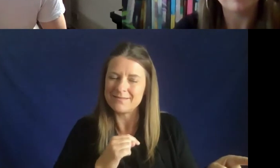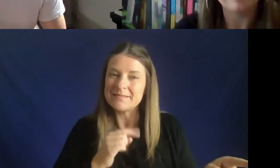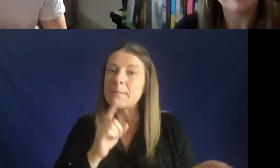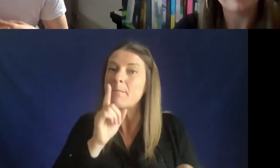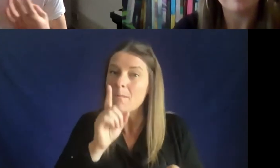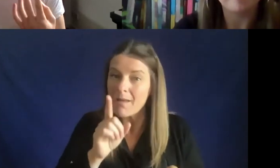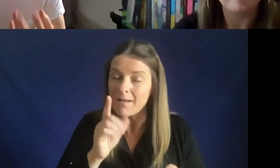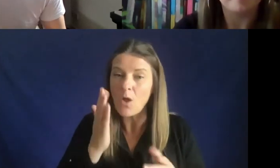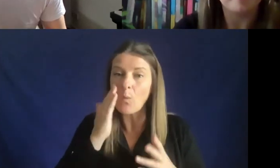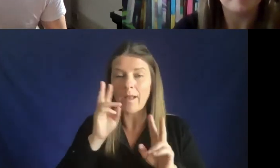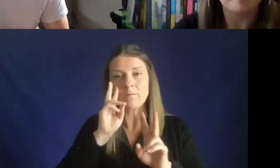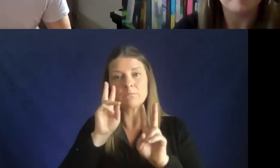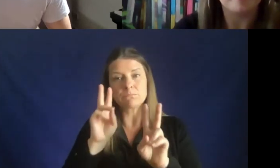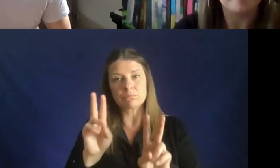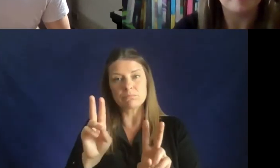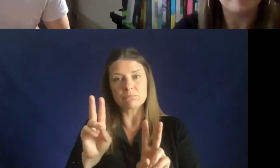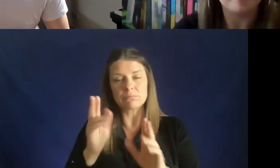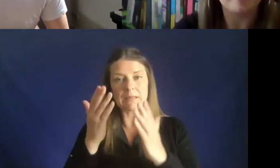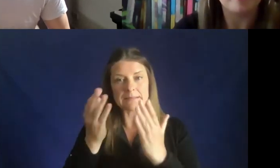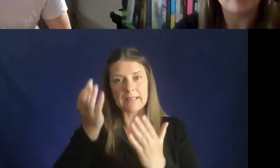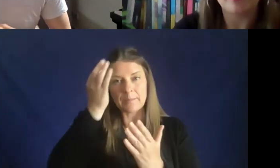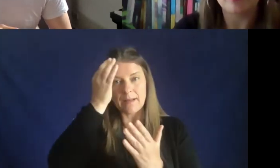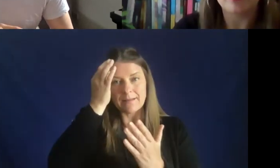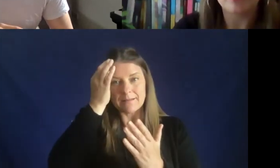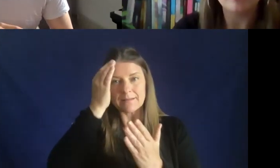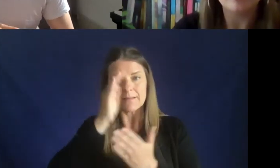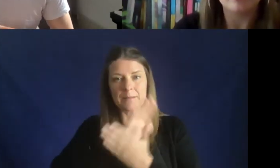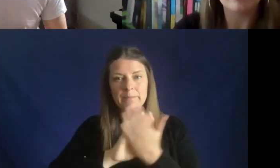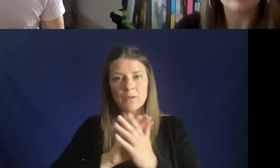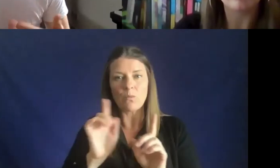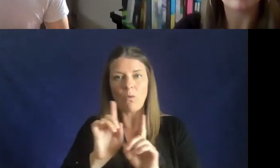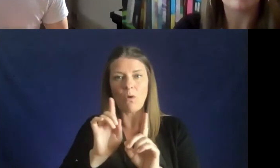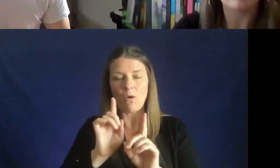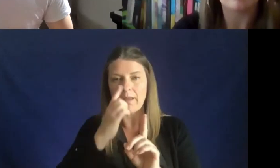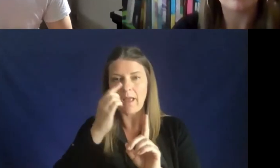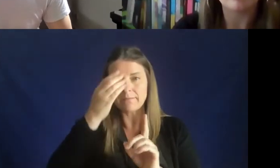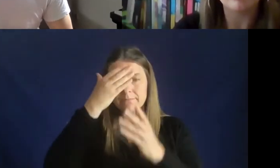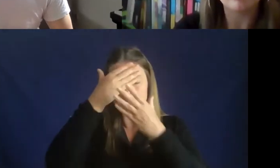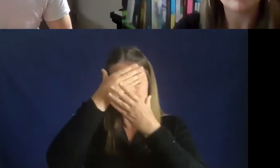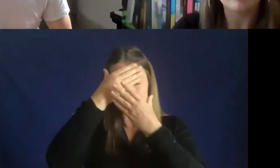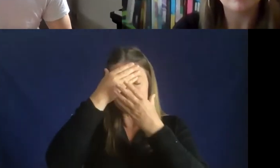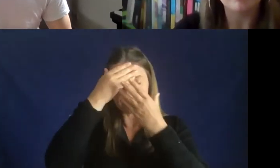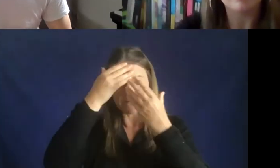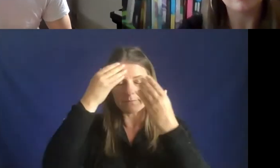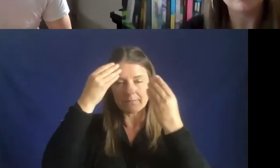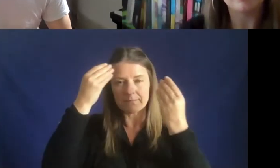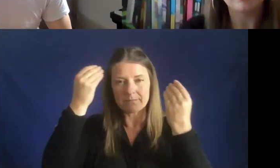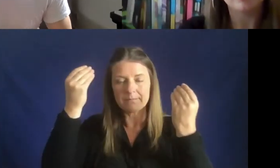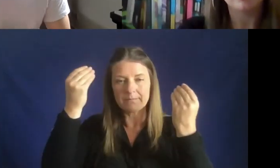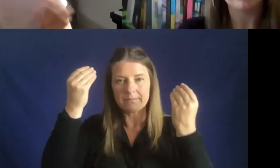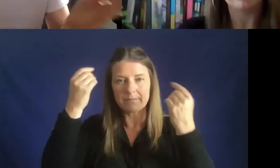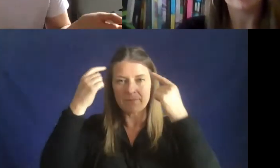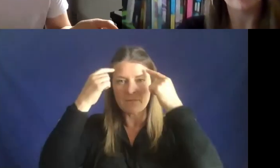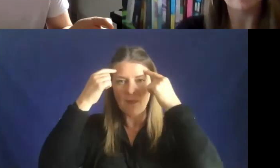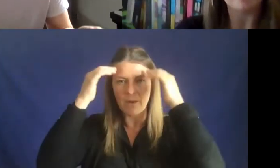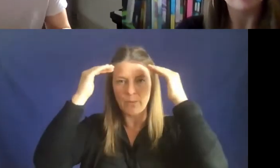research to sort of empty my head, I suppose, and just really go into the mind space of I'd